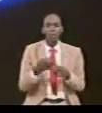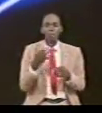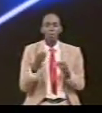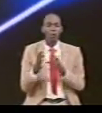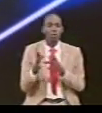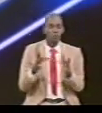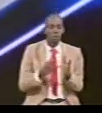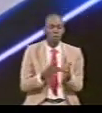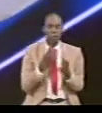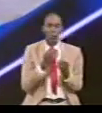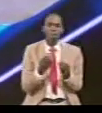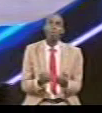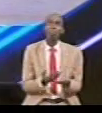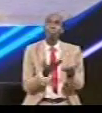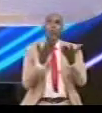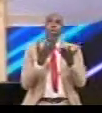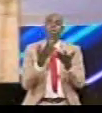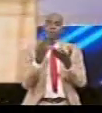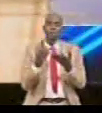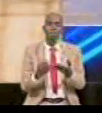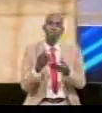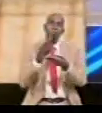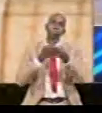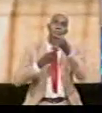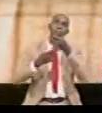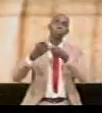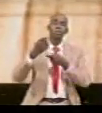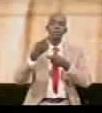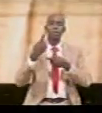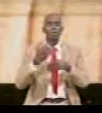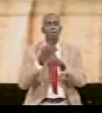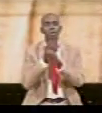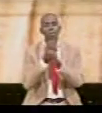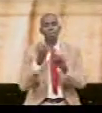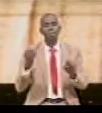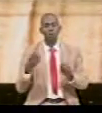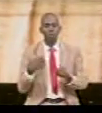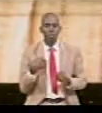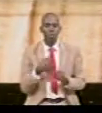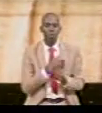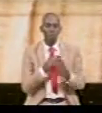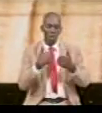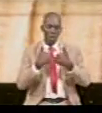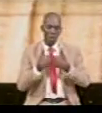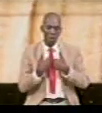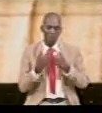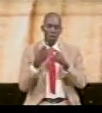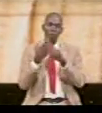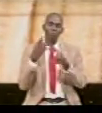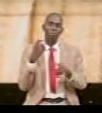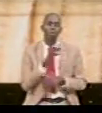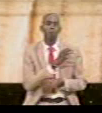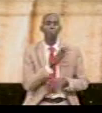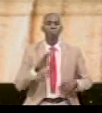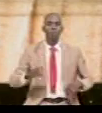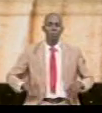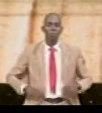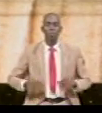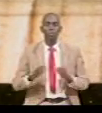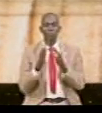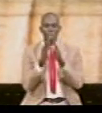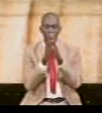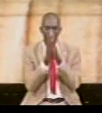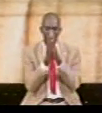the sacrifice, the substitution, the salvation we have from Christ.